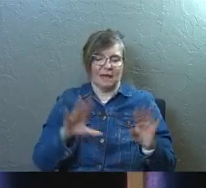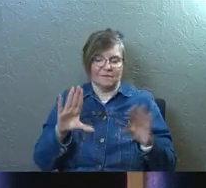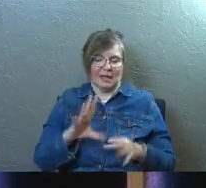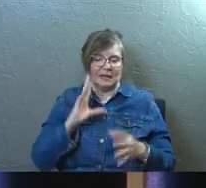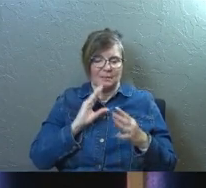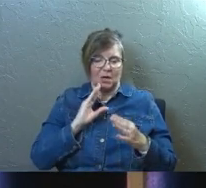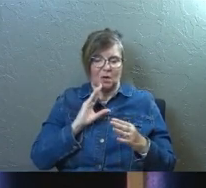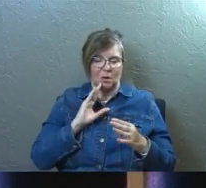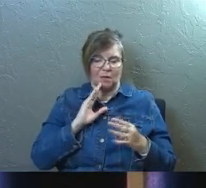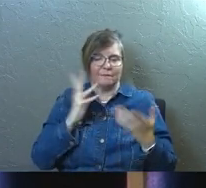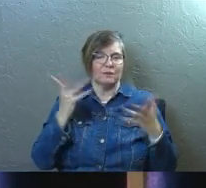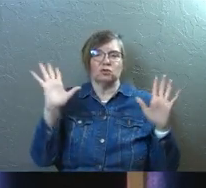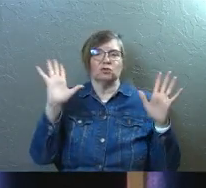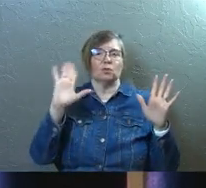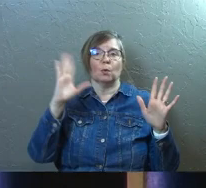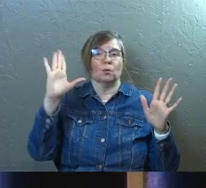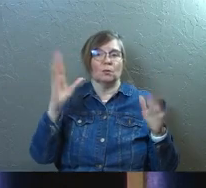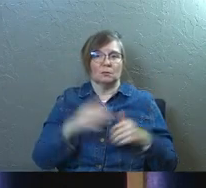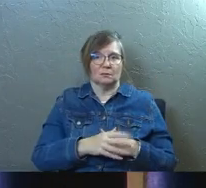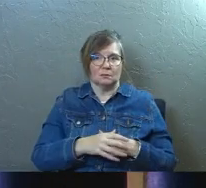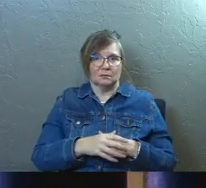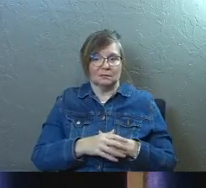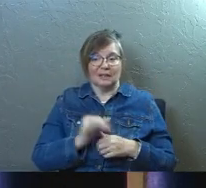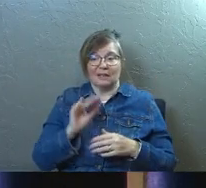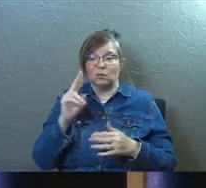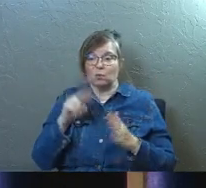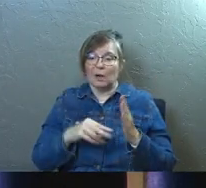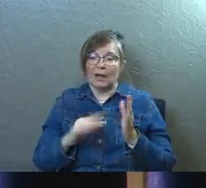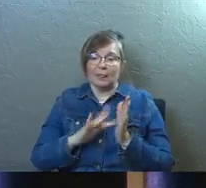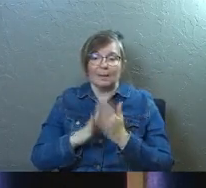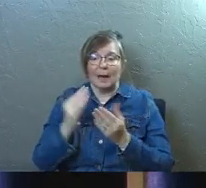valley experience, you'd be out. You just read the